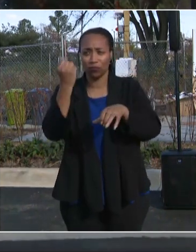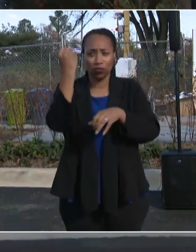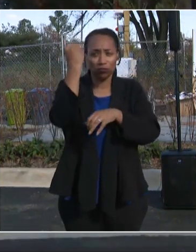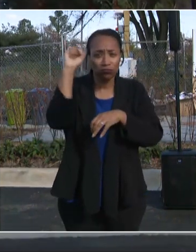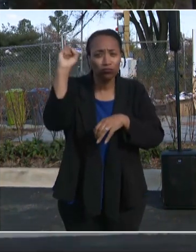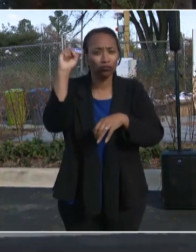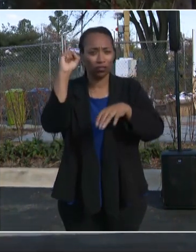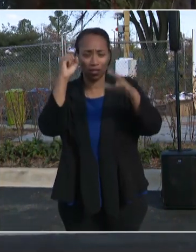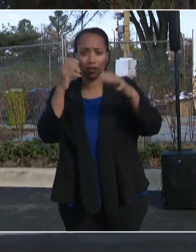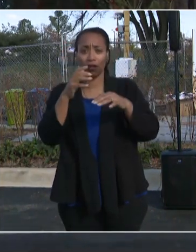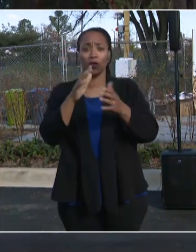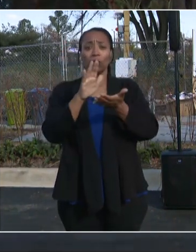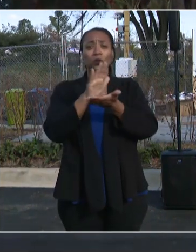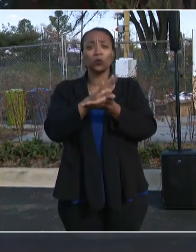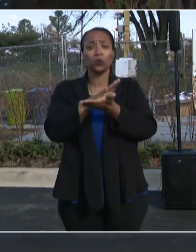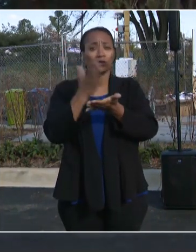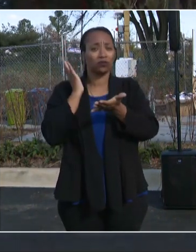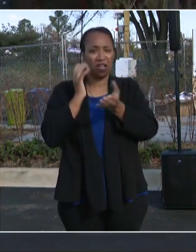name a few.